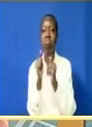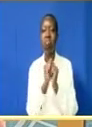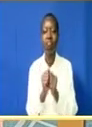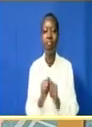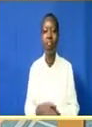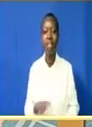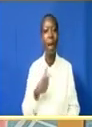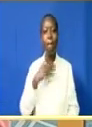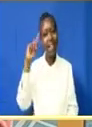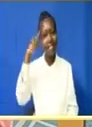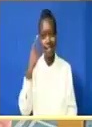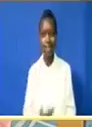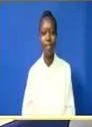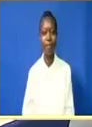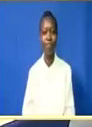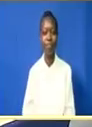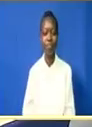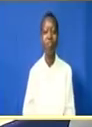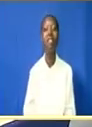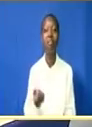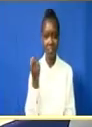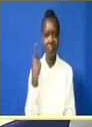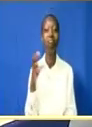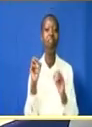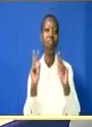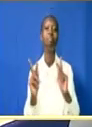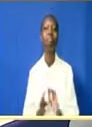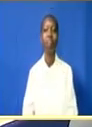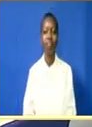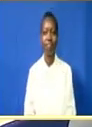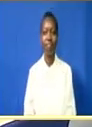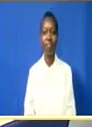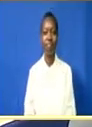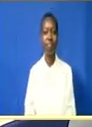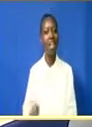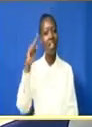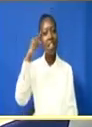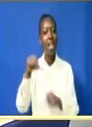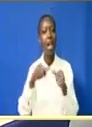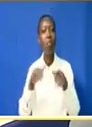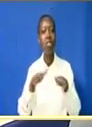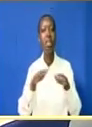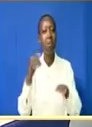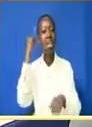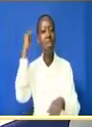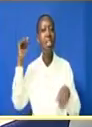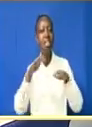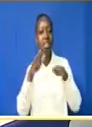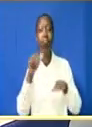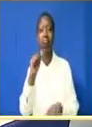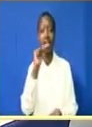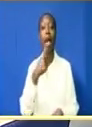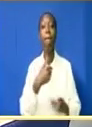can see. I see where you're getting it now. You're talking about, you're thinking about chapati. Yeah, I'm hungry. Let's